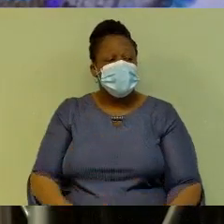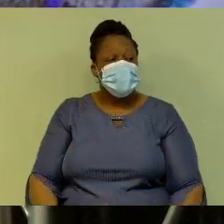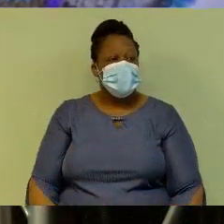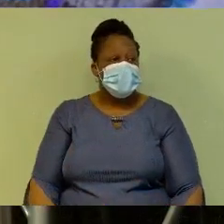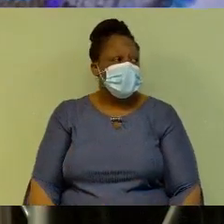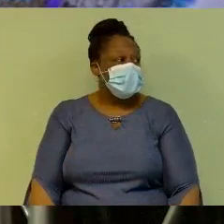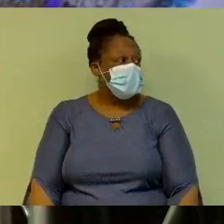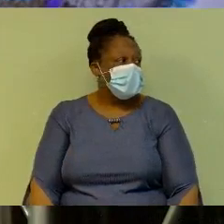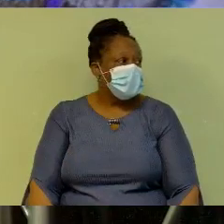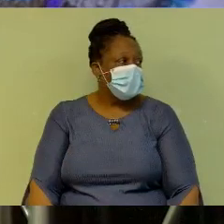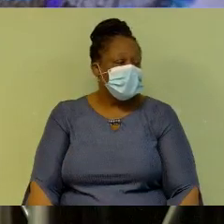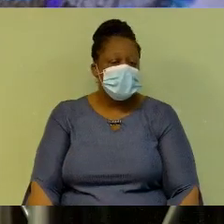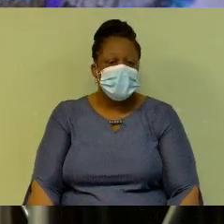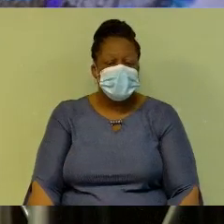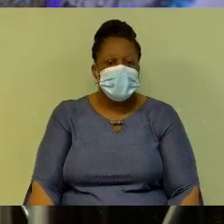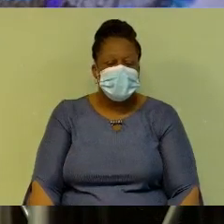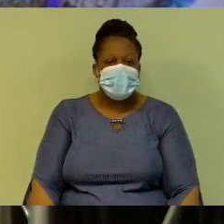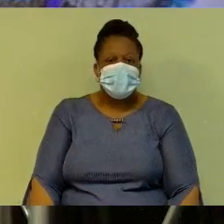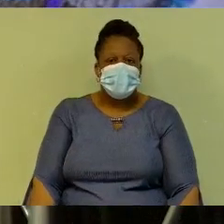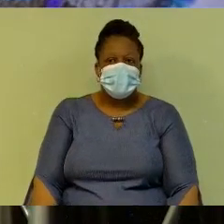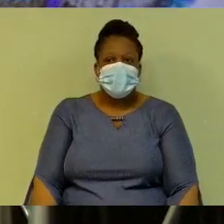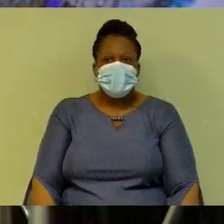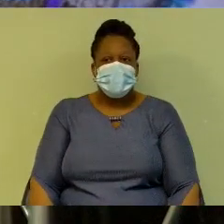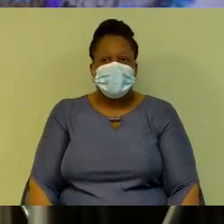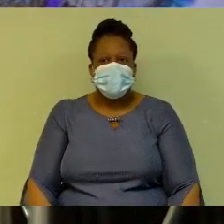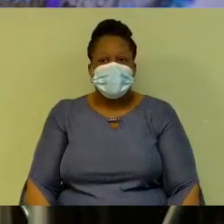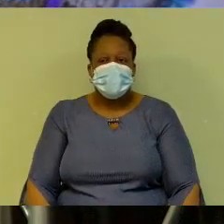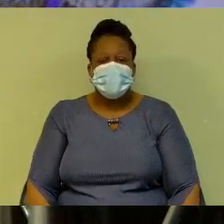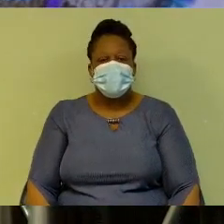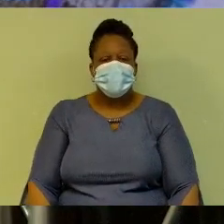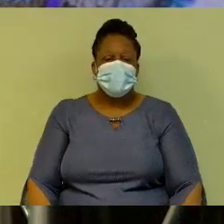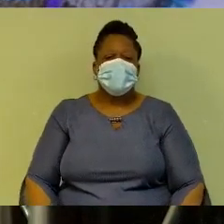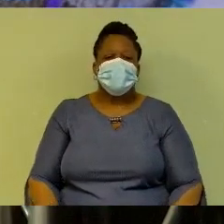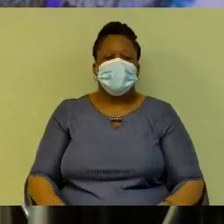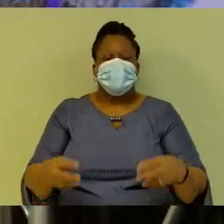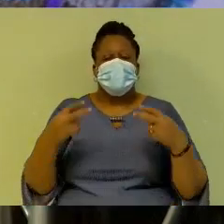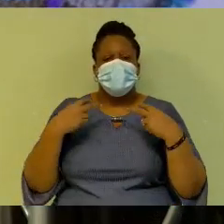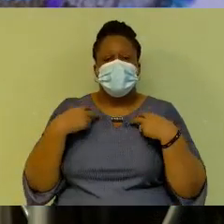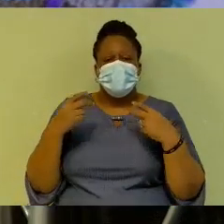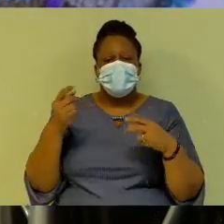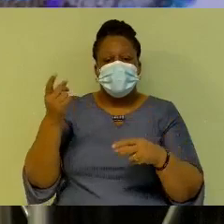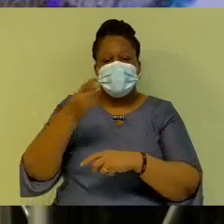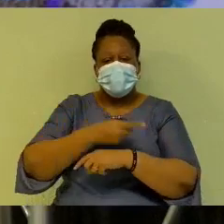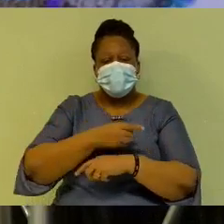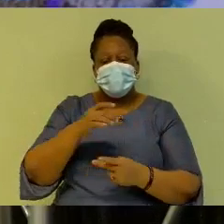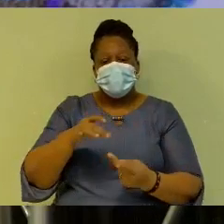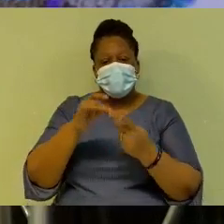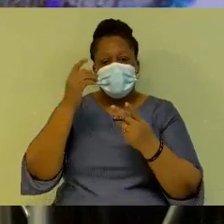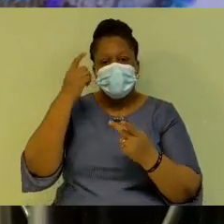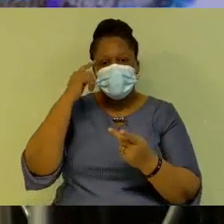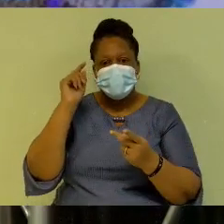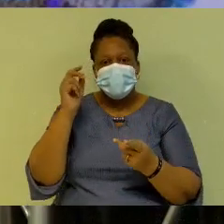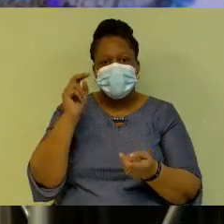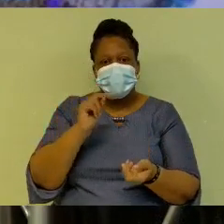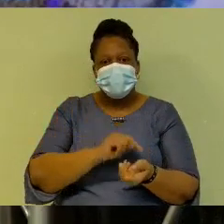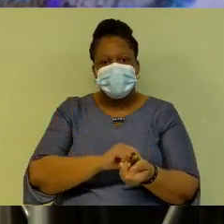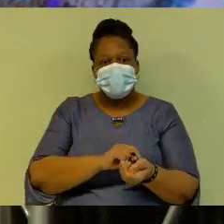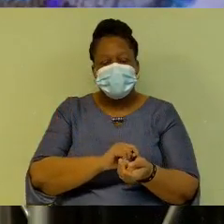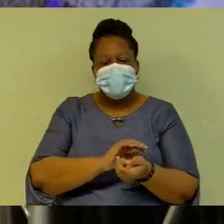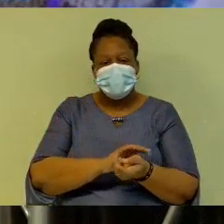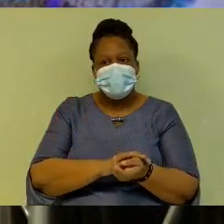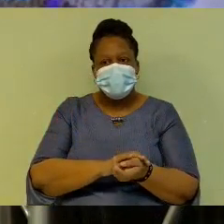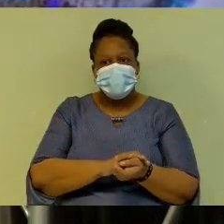the nurse and the midwife to be celebrated in 2020. The WHO would have made this declaration in light